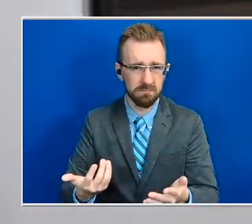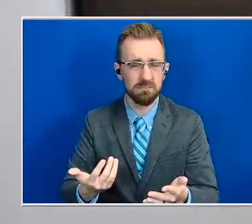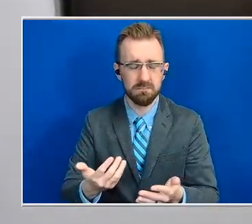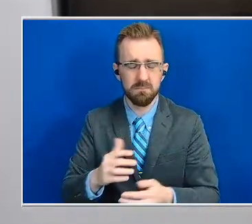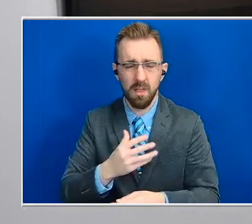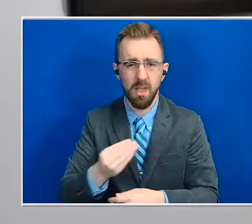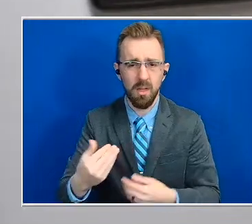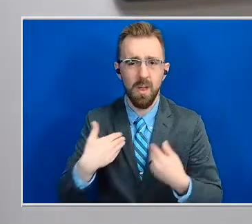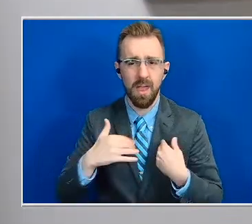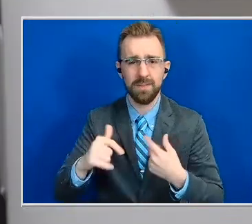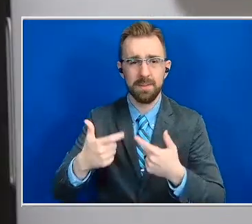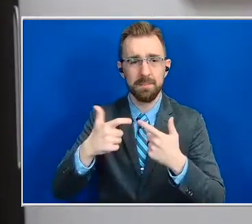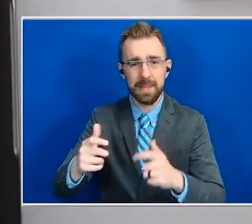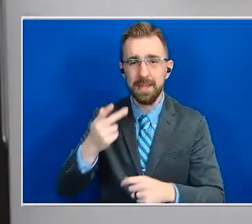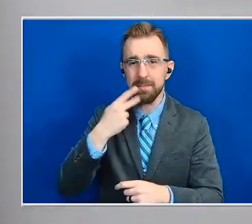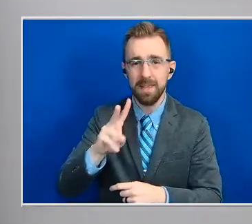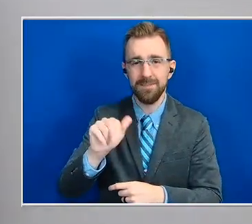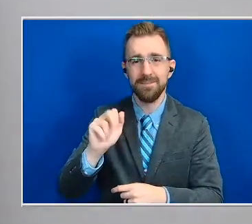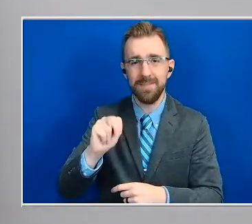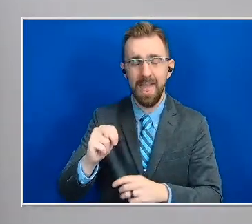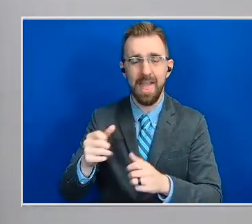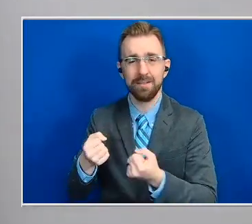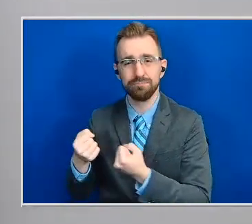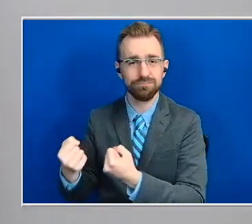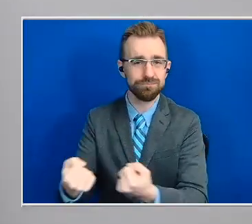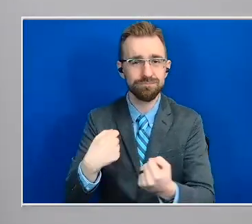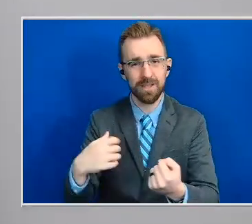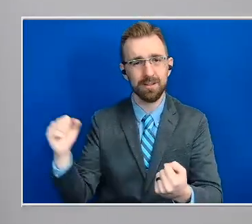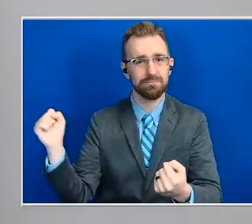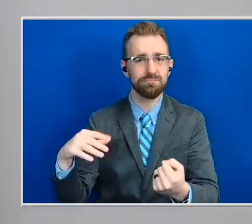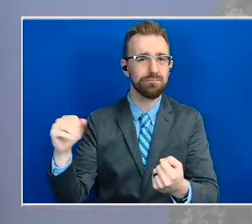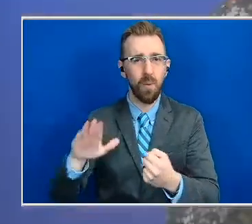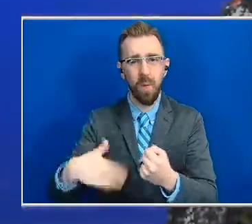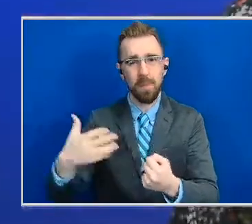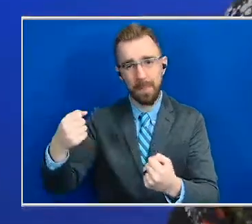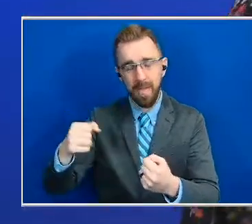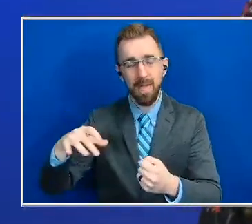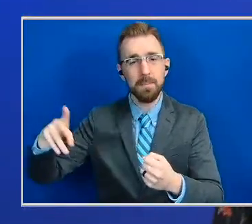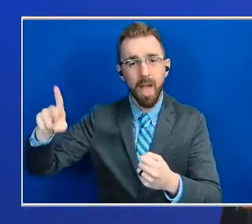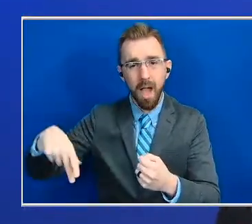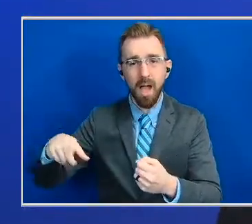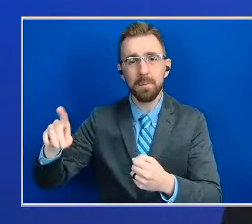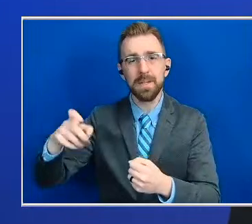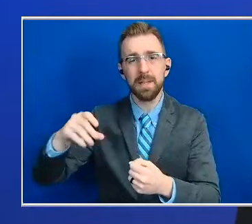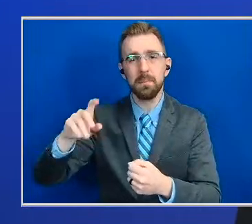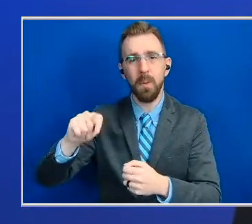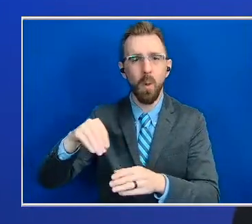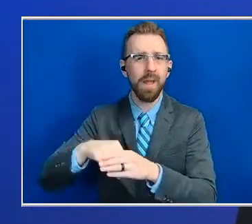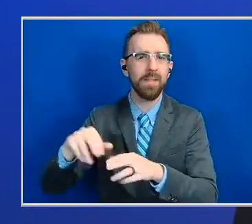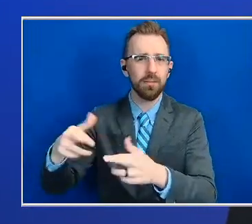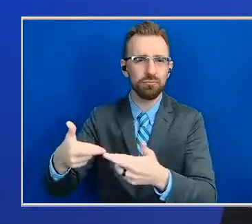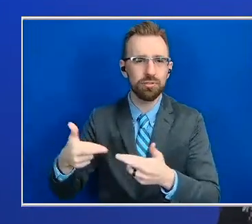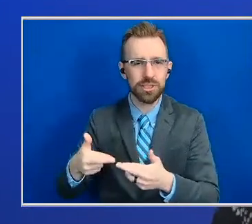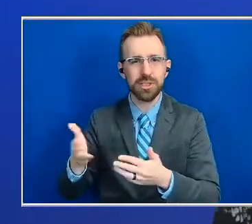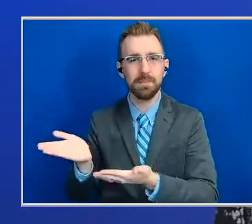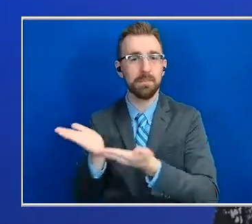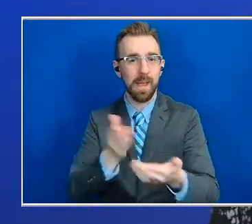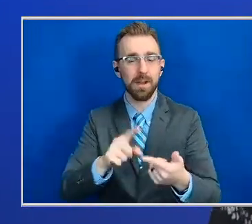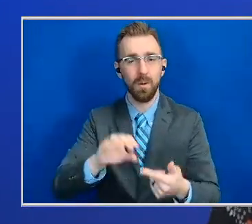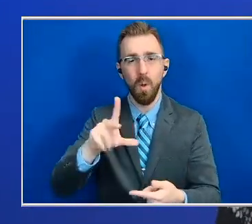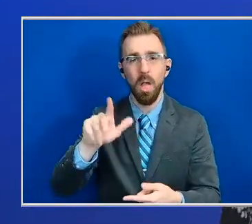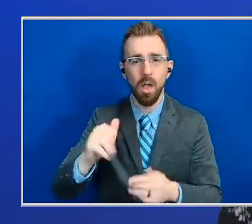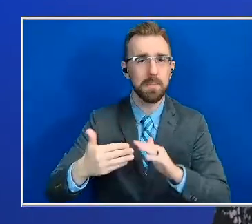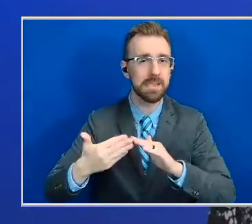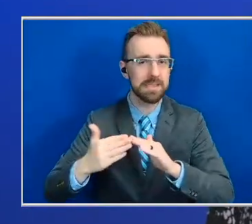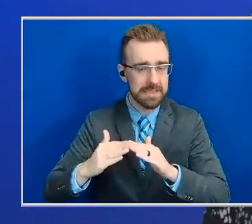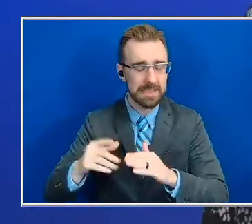pink van, and we load it up with all the milk. They pick up all the milk from the depots in the region, take it back to Oklahoma City. They pasteurize